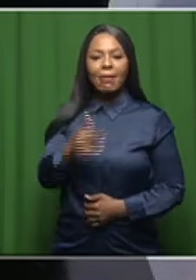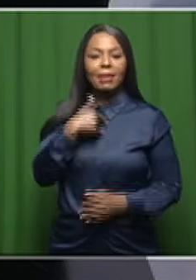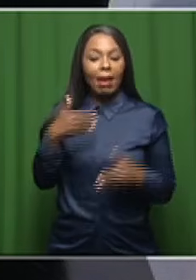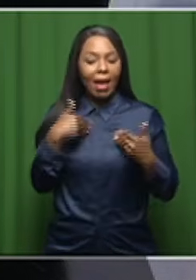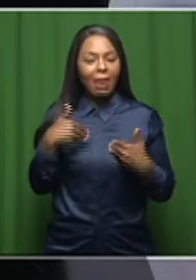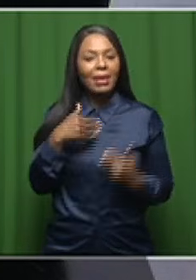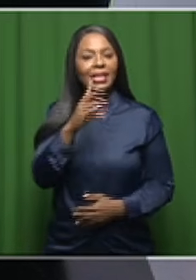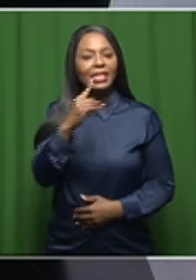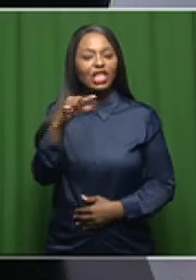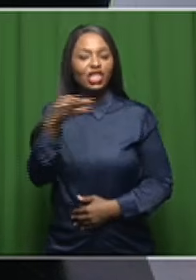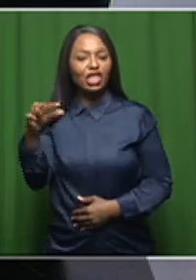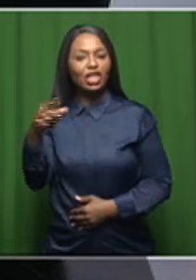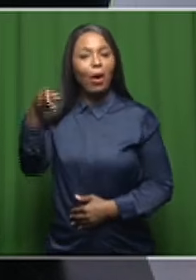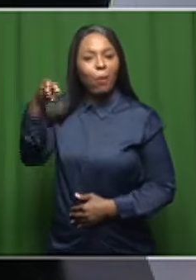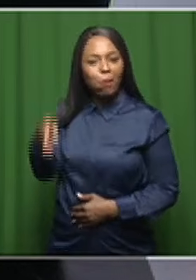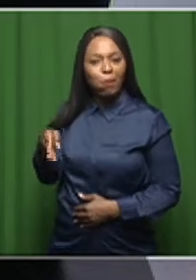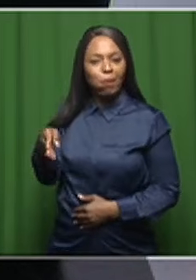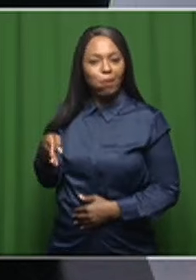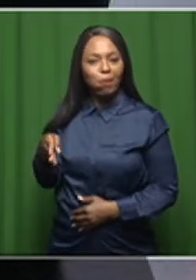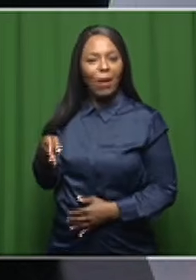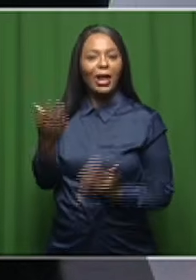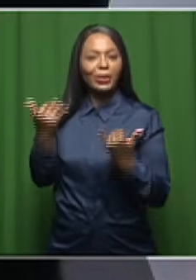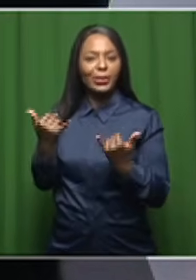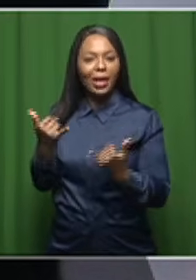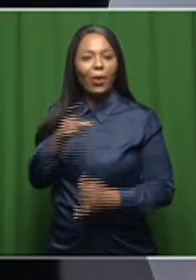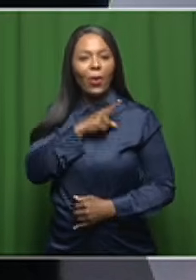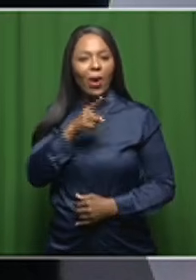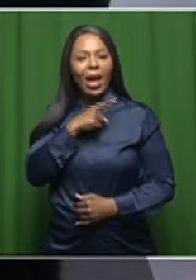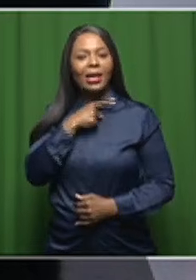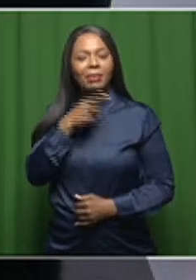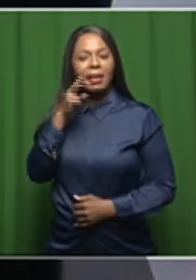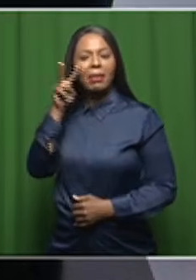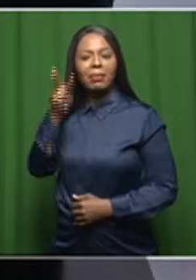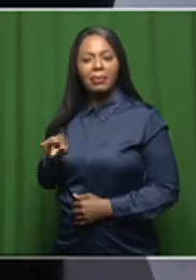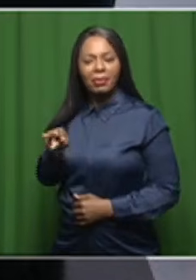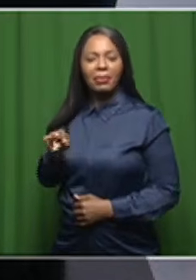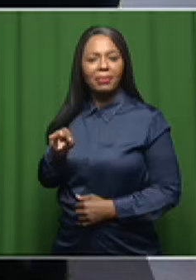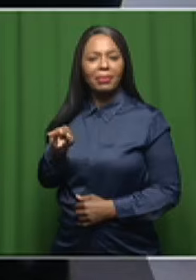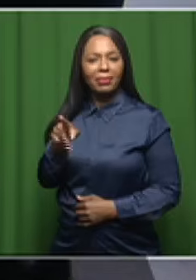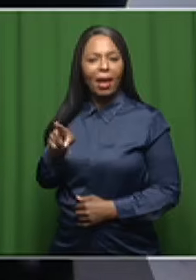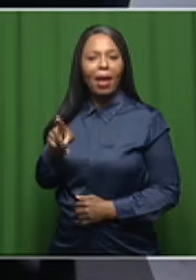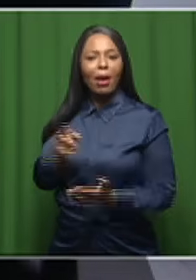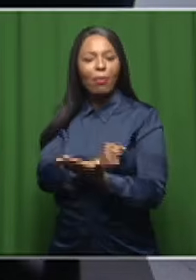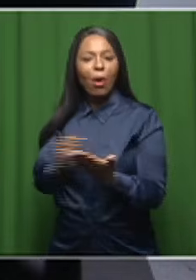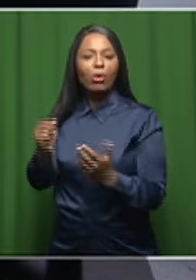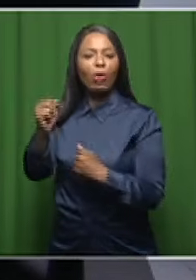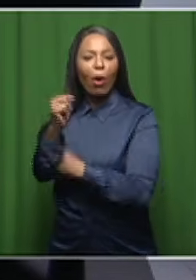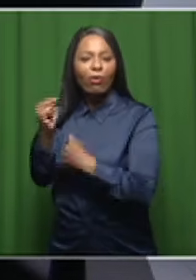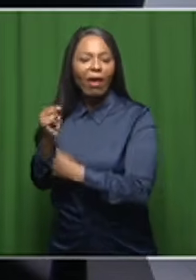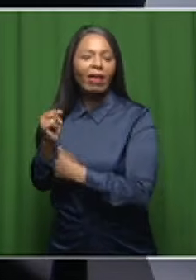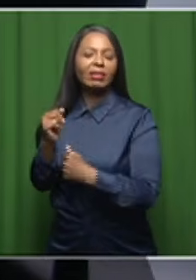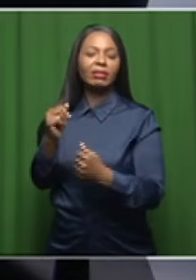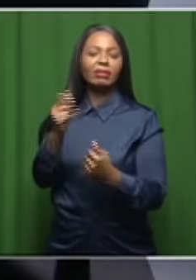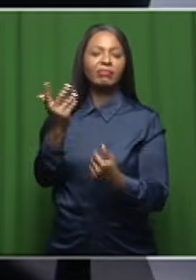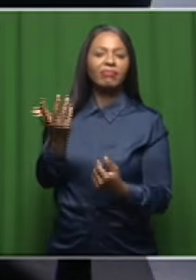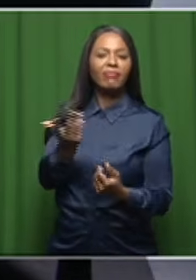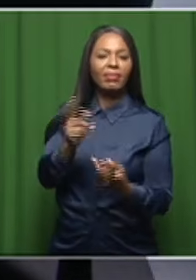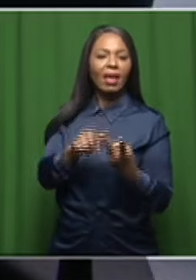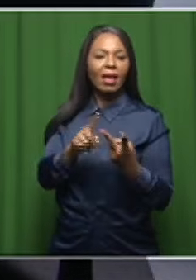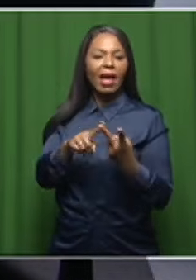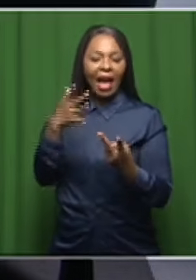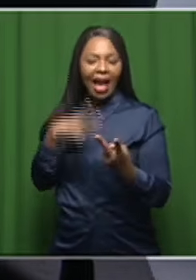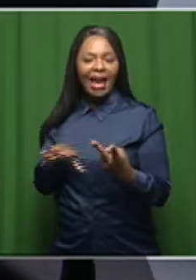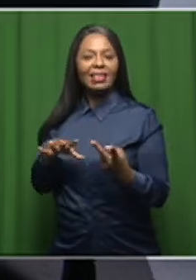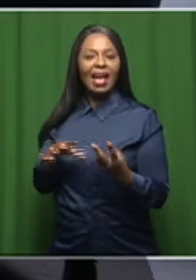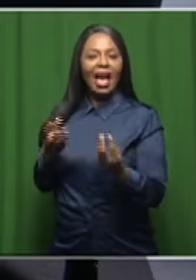because we see your post offices, your post office and other, you could say, assets that the